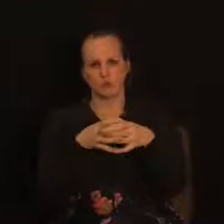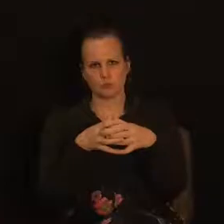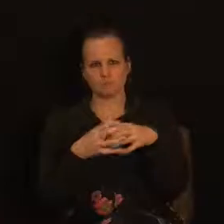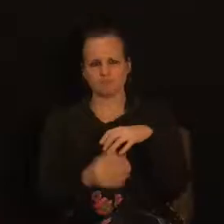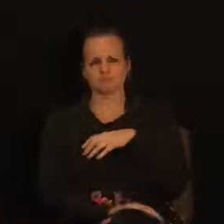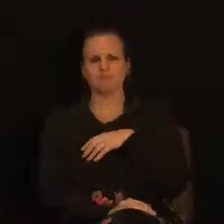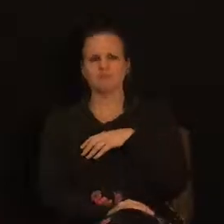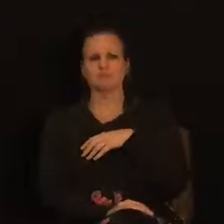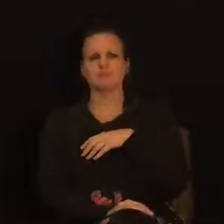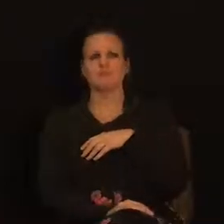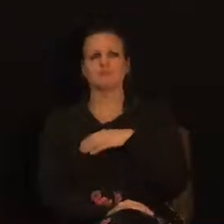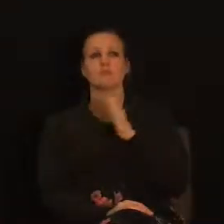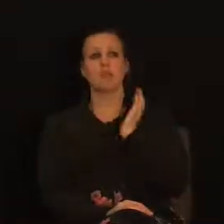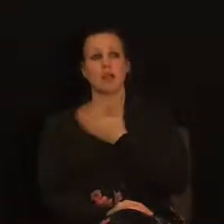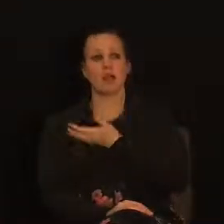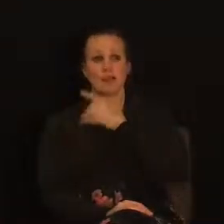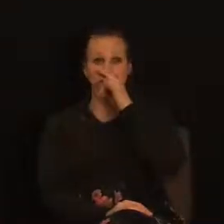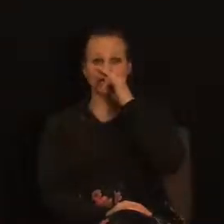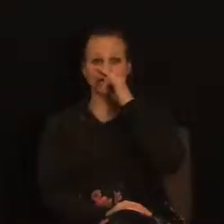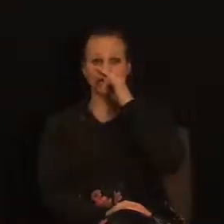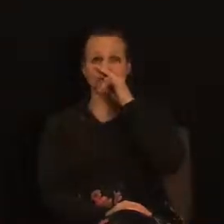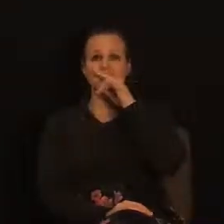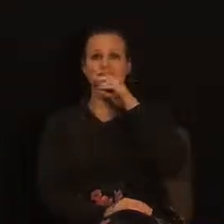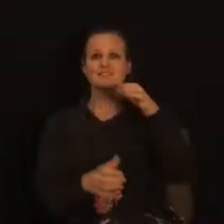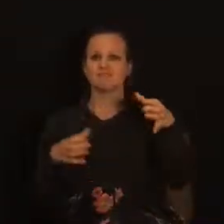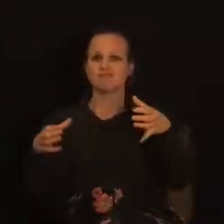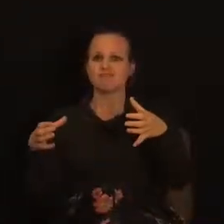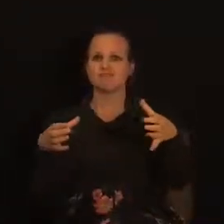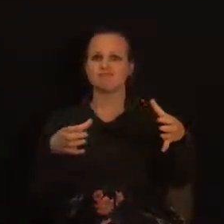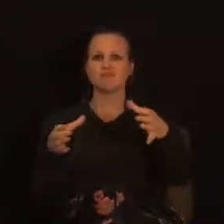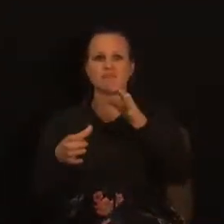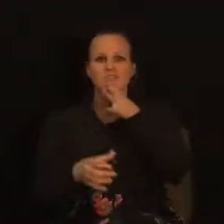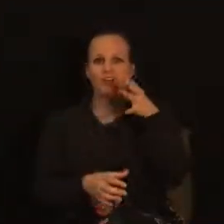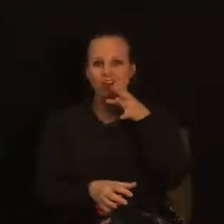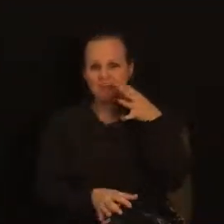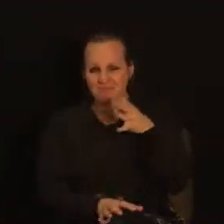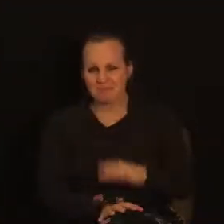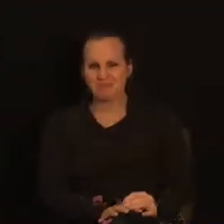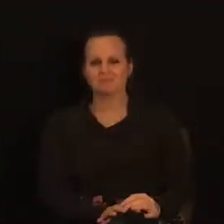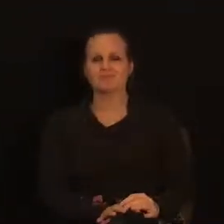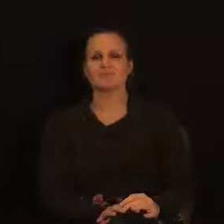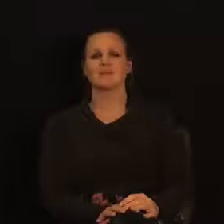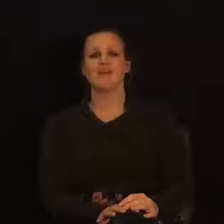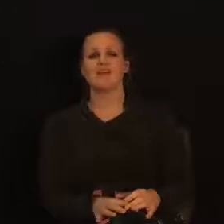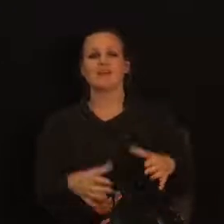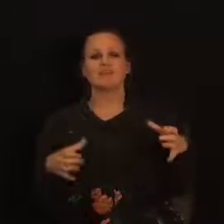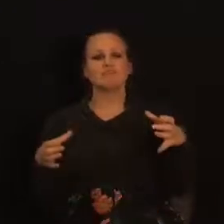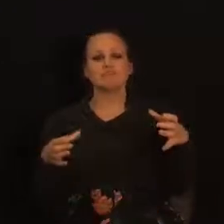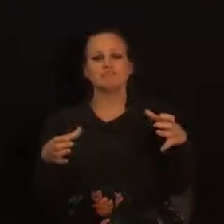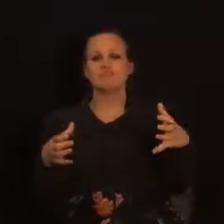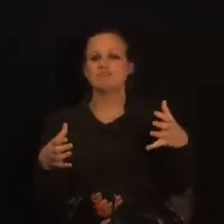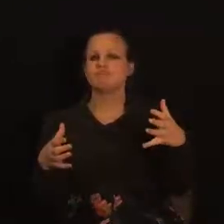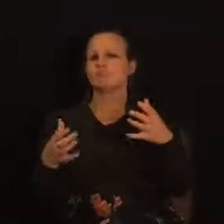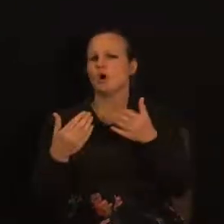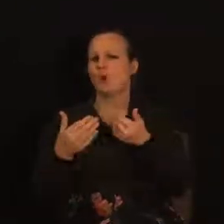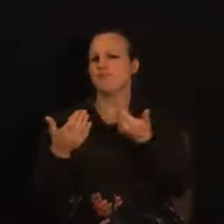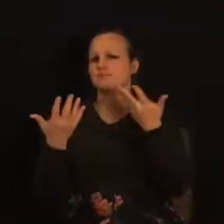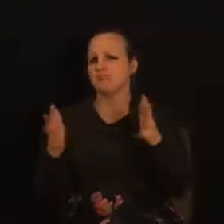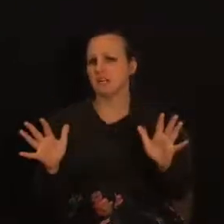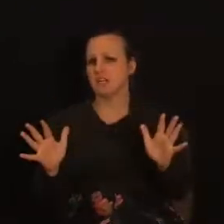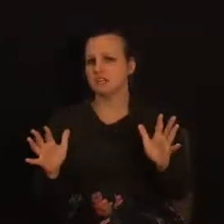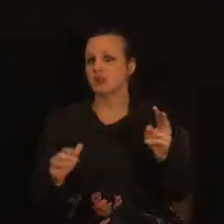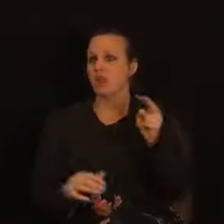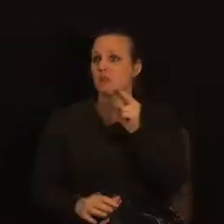family, and our kids going through the farm. So they are getting to the end of it, and I look, they're coming out, and